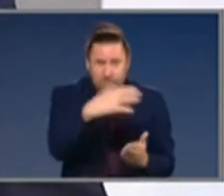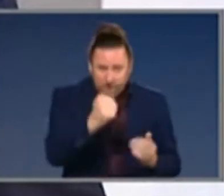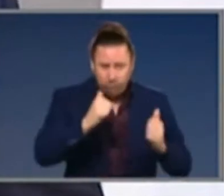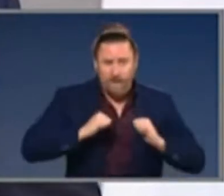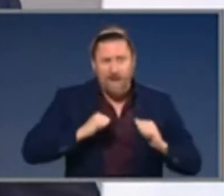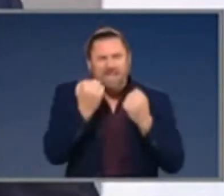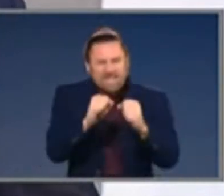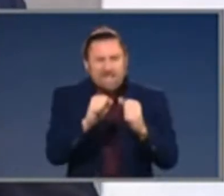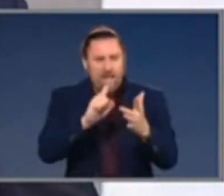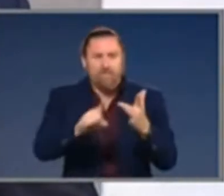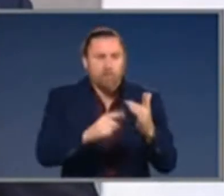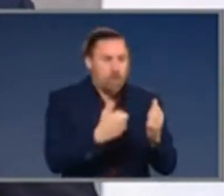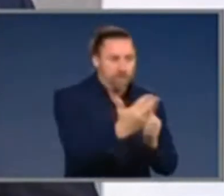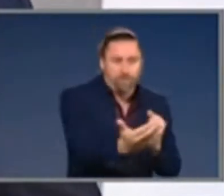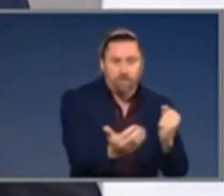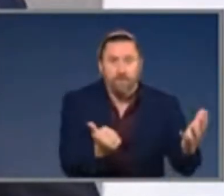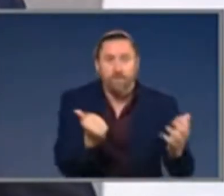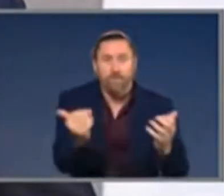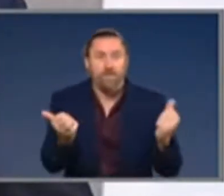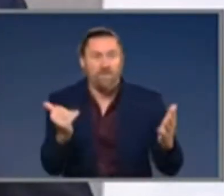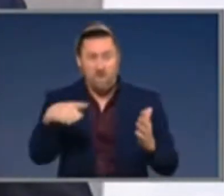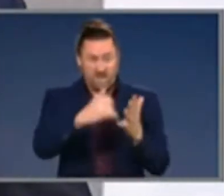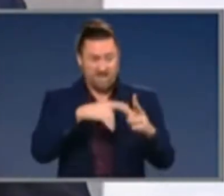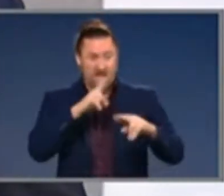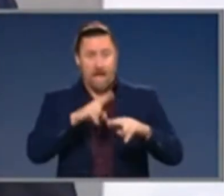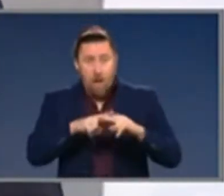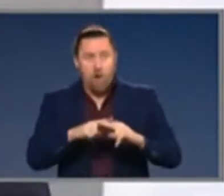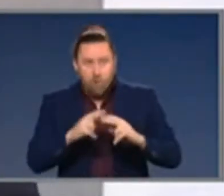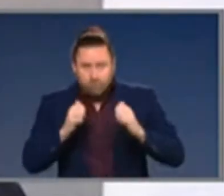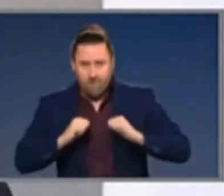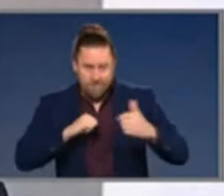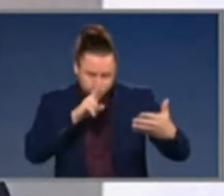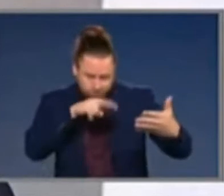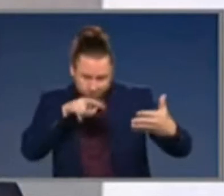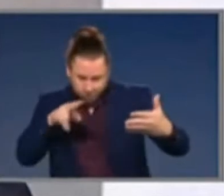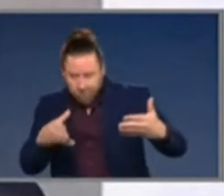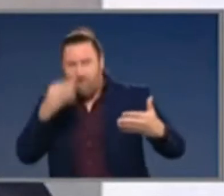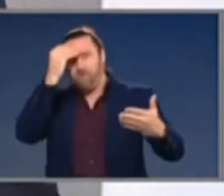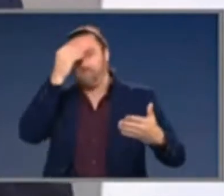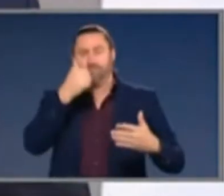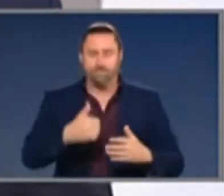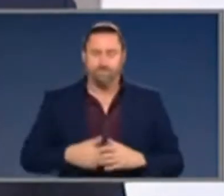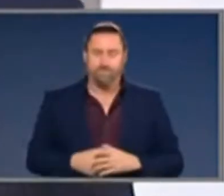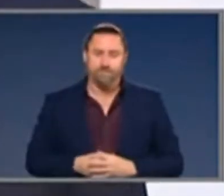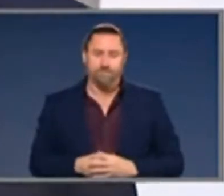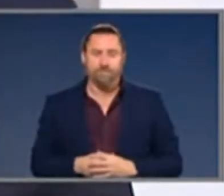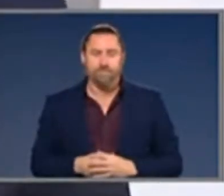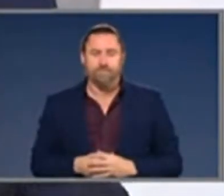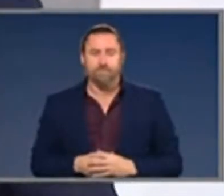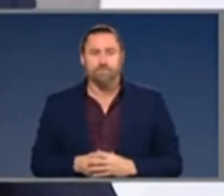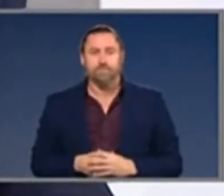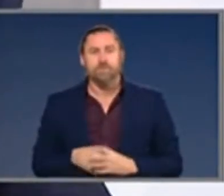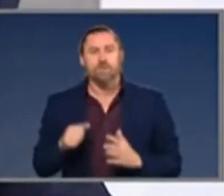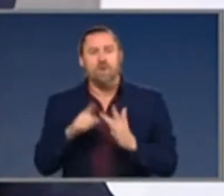that will now be refreshed, and part of the task that is being undertaken through the Victorian Aged Care Response Centre, led